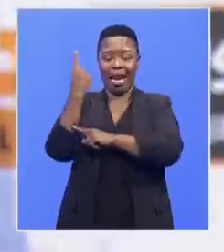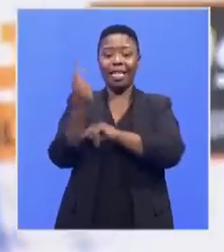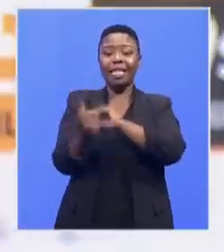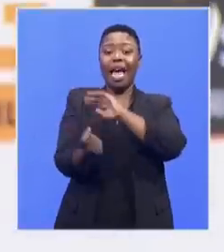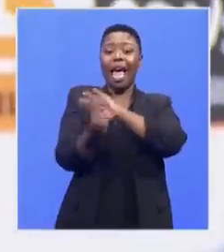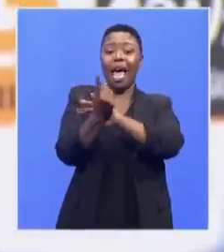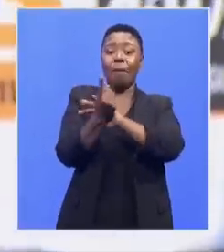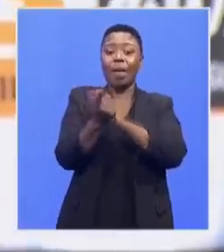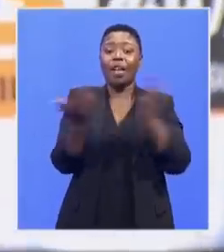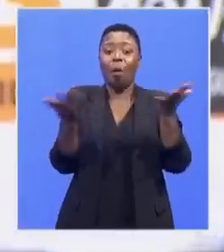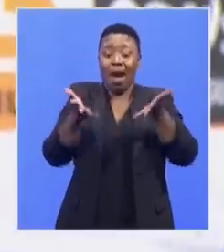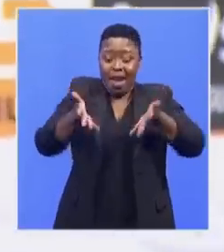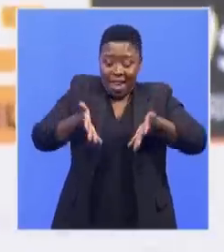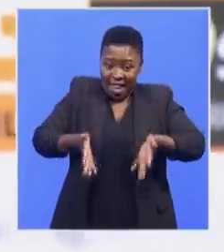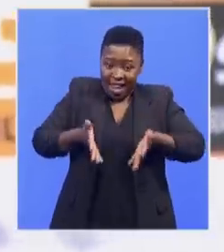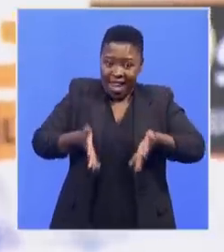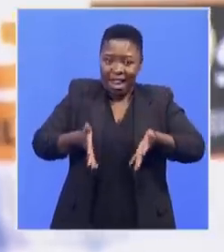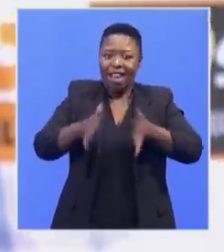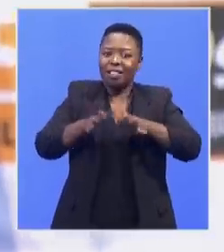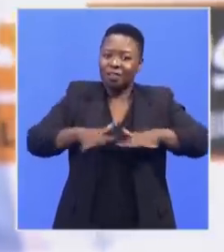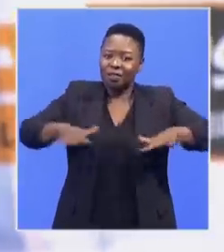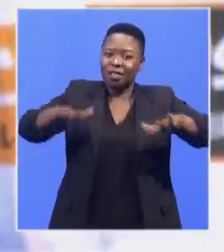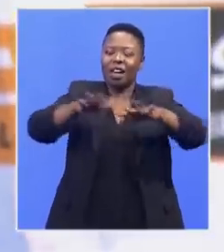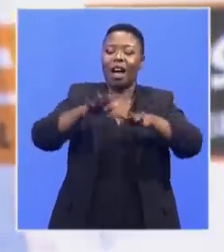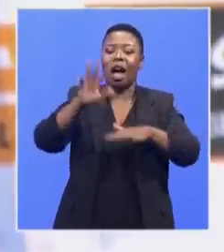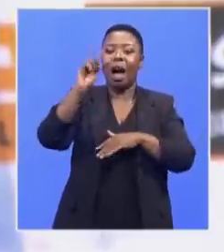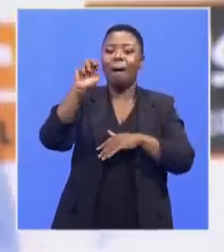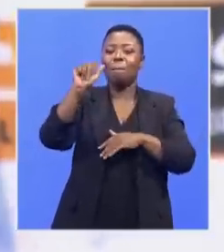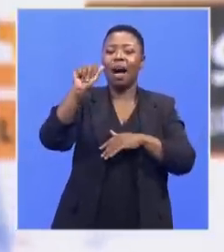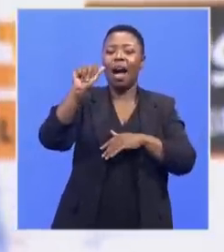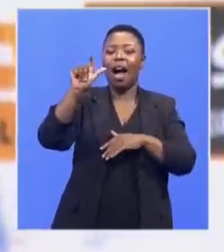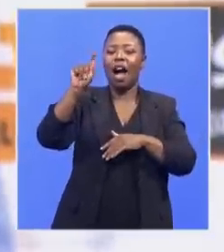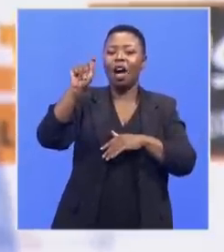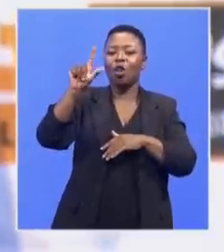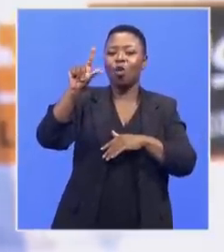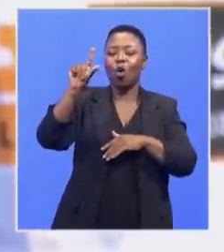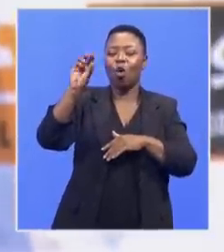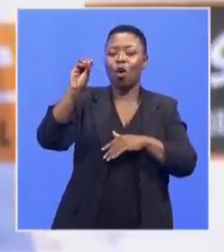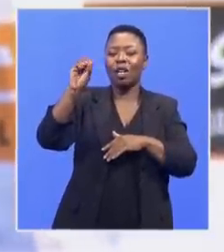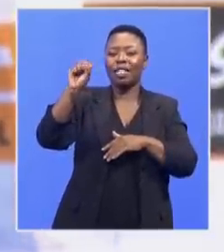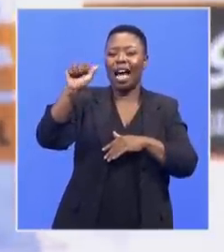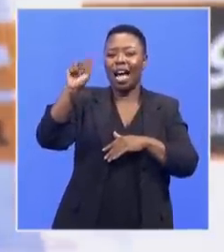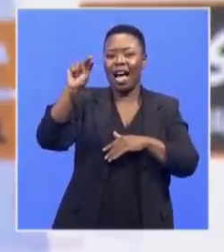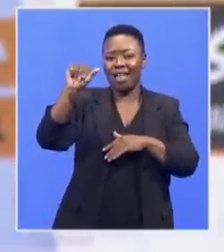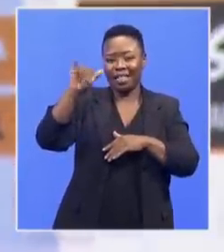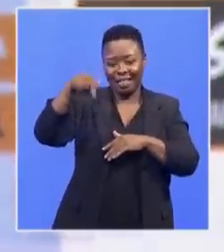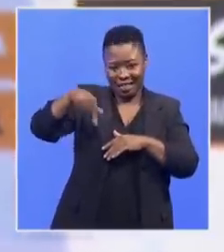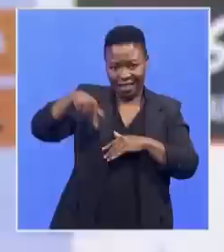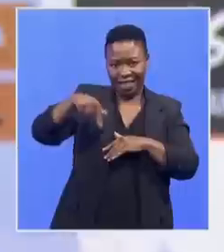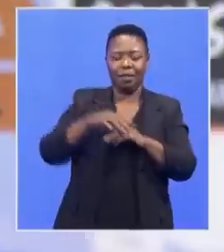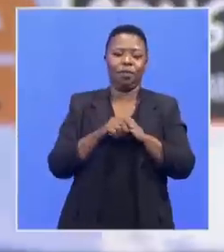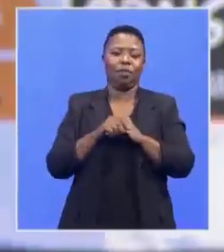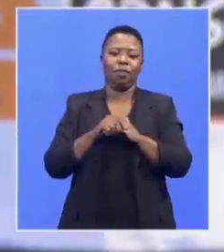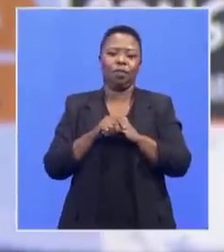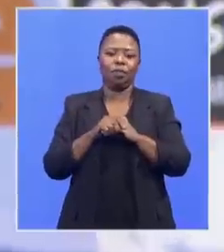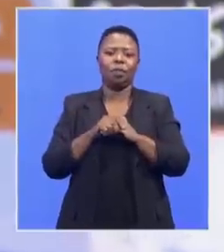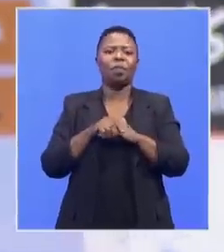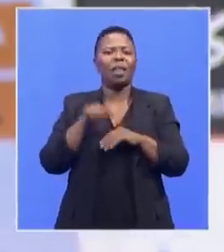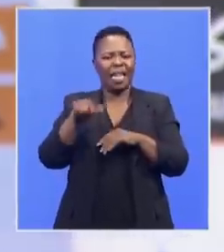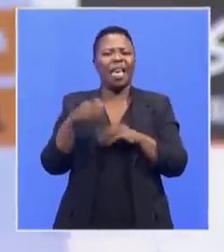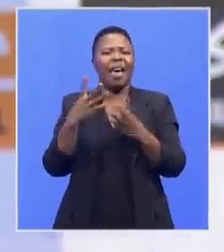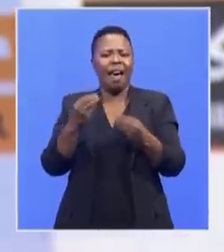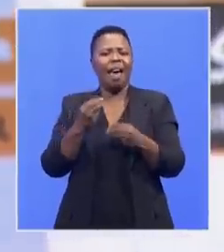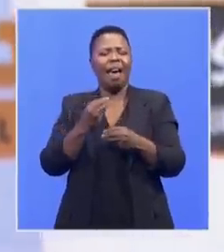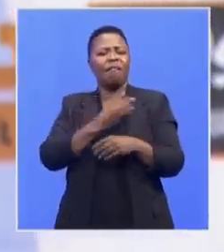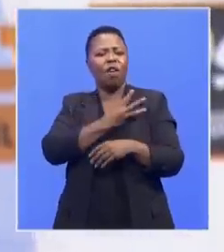in Matlosana, which carries both the pain of our past